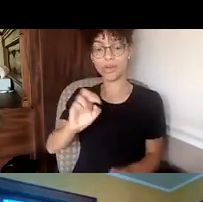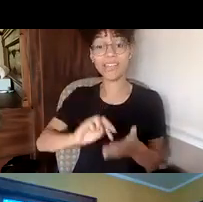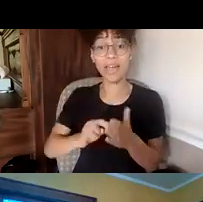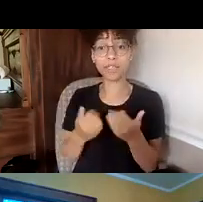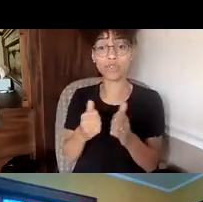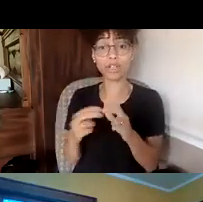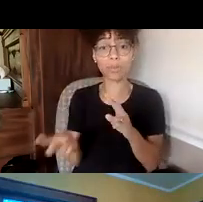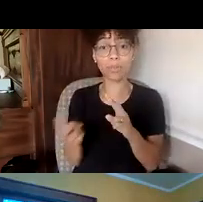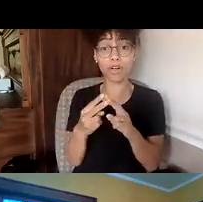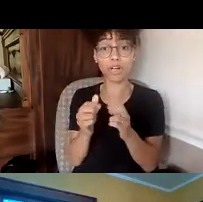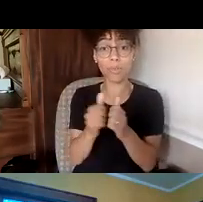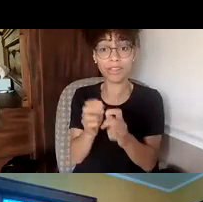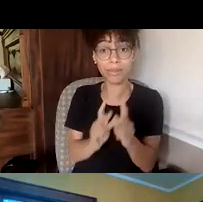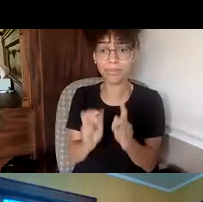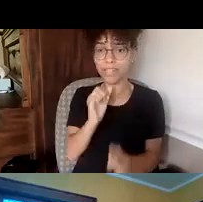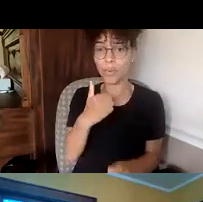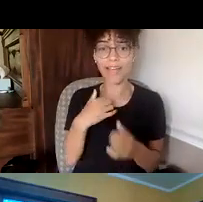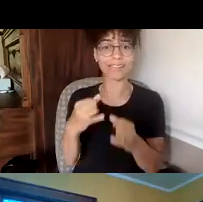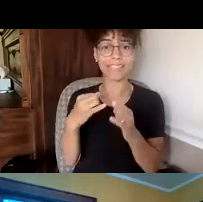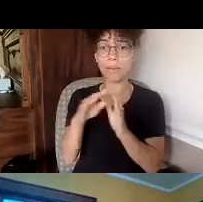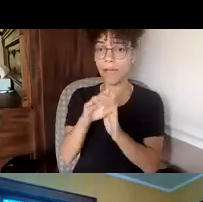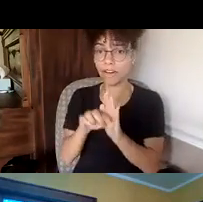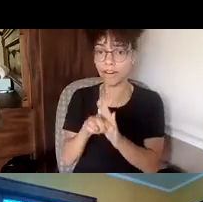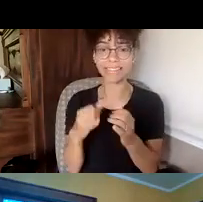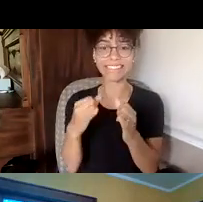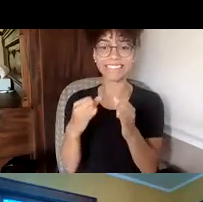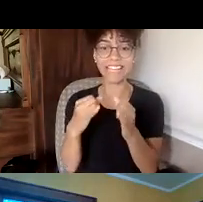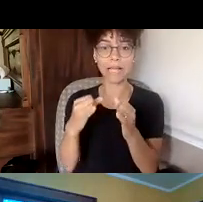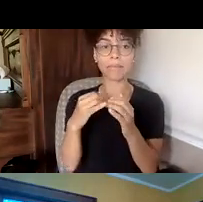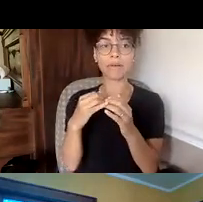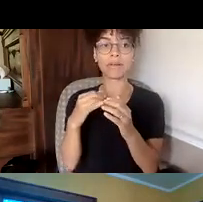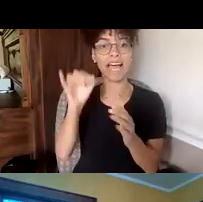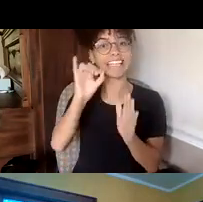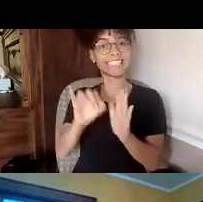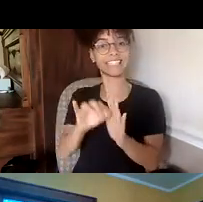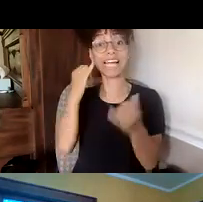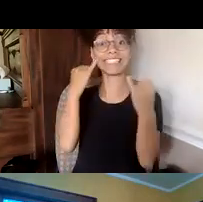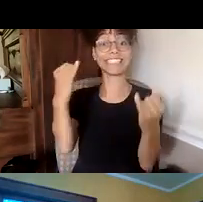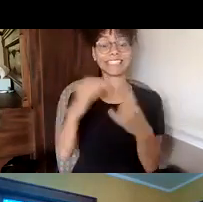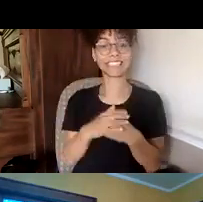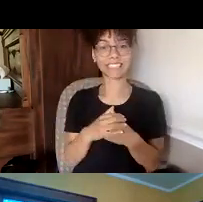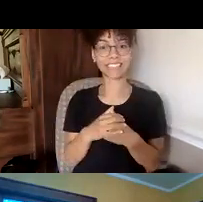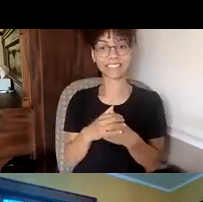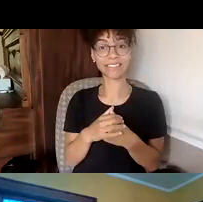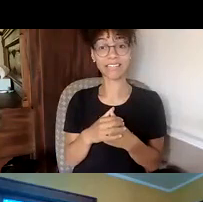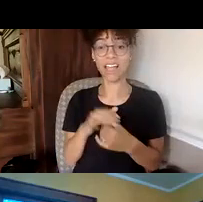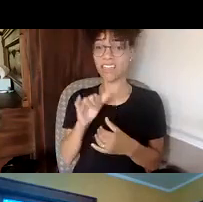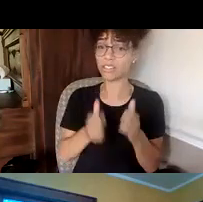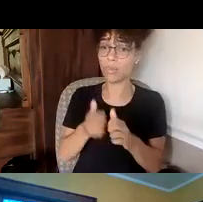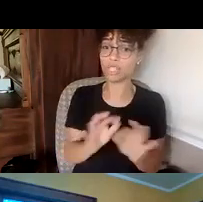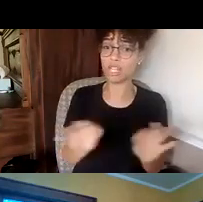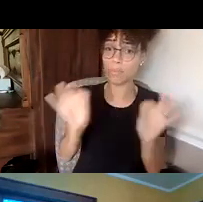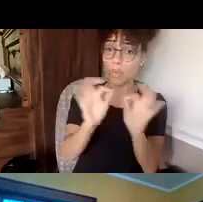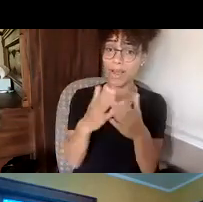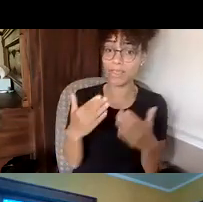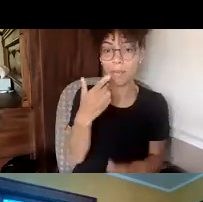not have the same background or same ideas as one would. And I think that's the most important thing, because that's where